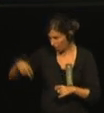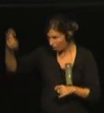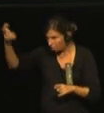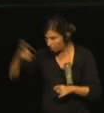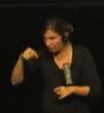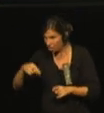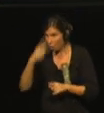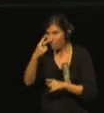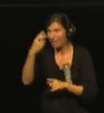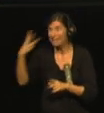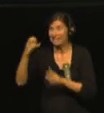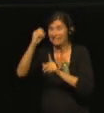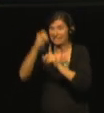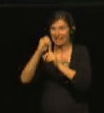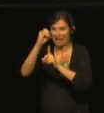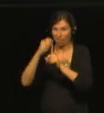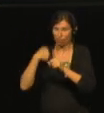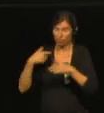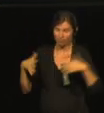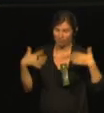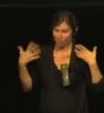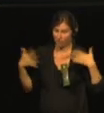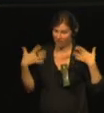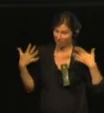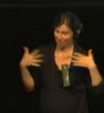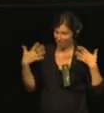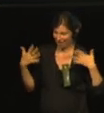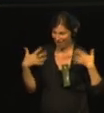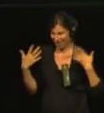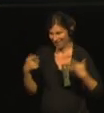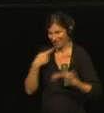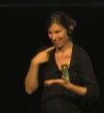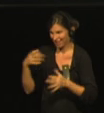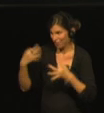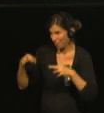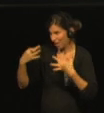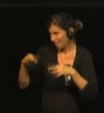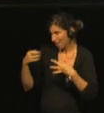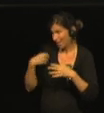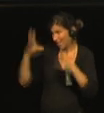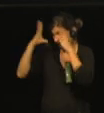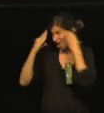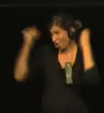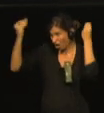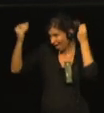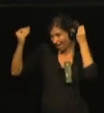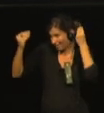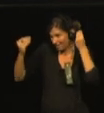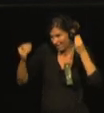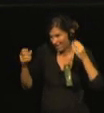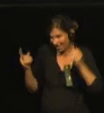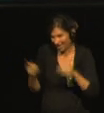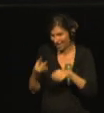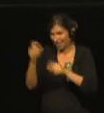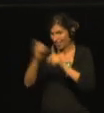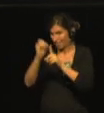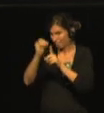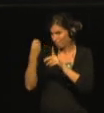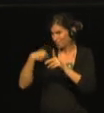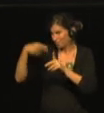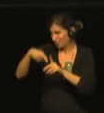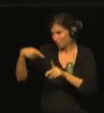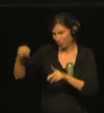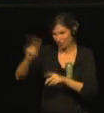that. We don't see that often in the Netherlands at that time in the morning. But also, it is an